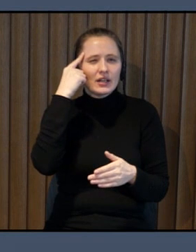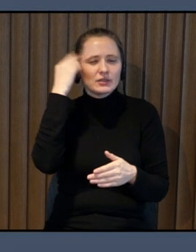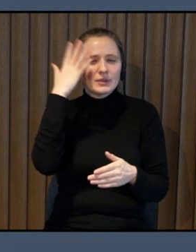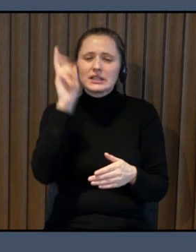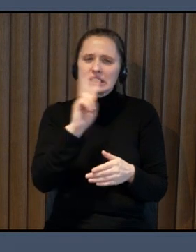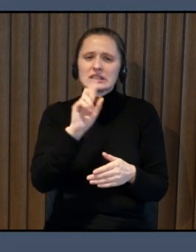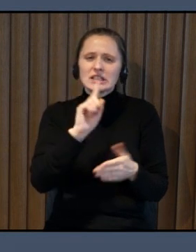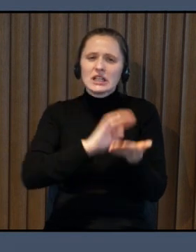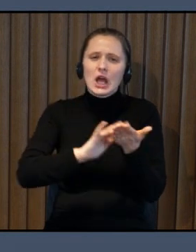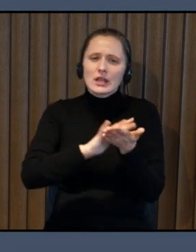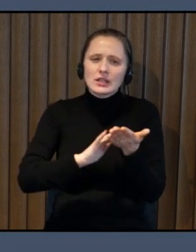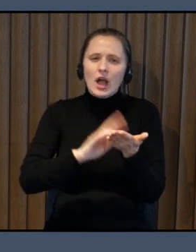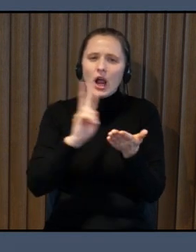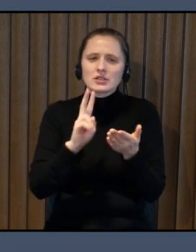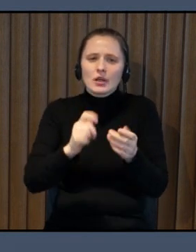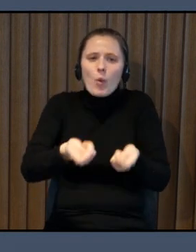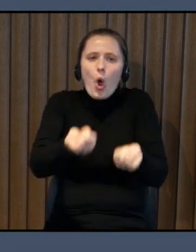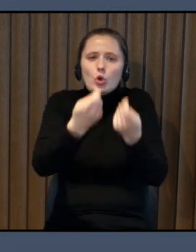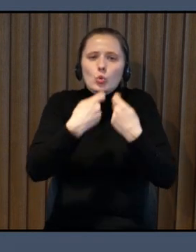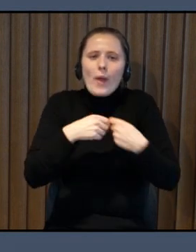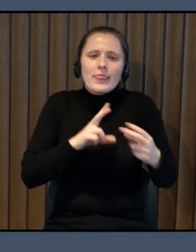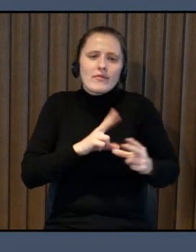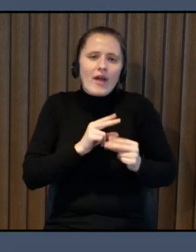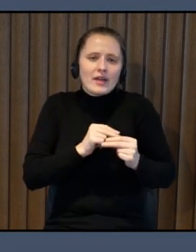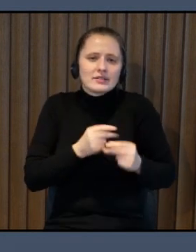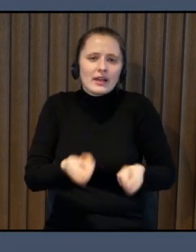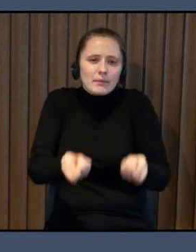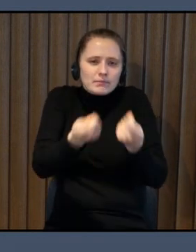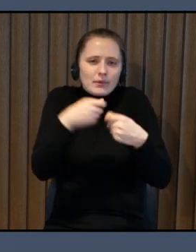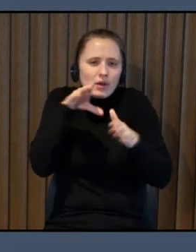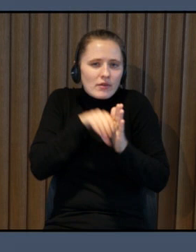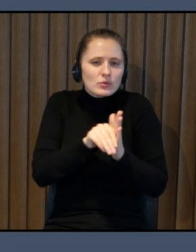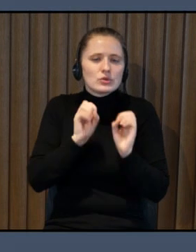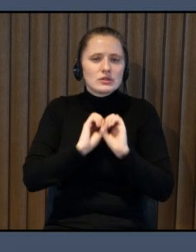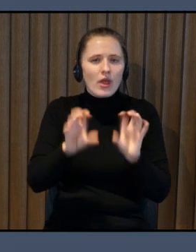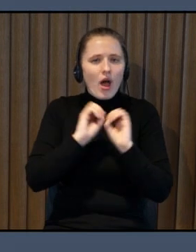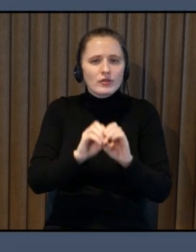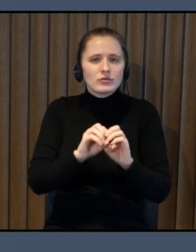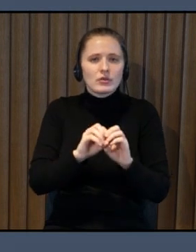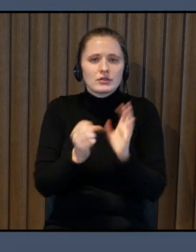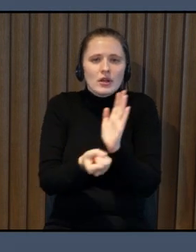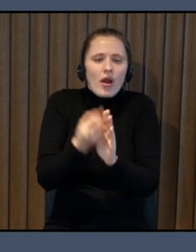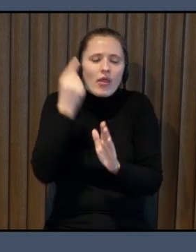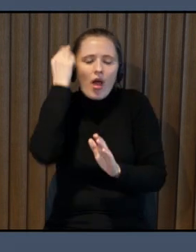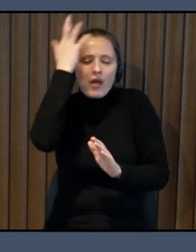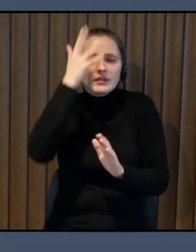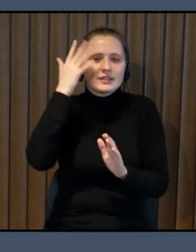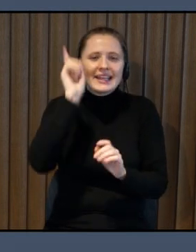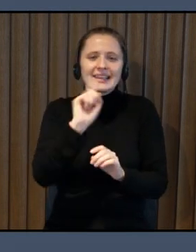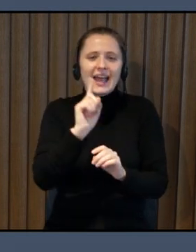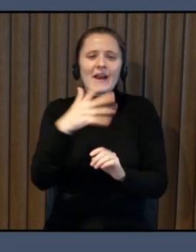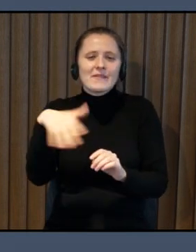but then we also need to think, what are the tactile works? What gives them soul? What speaks to